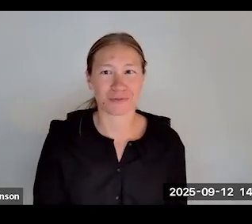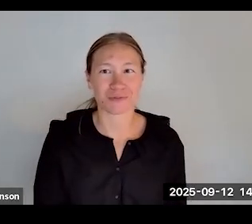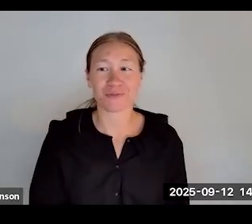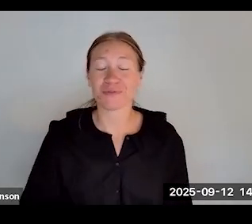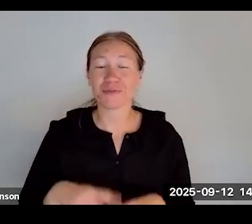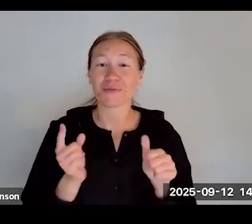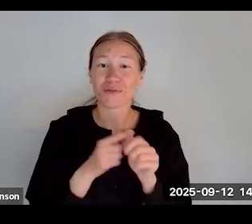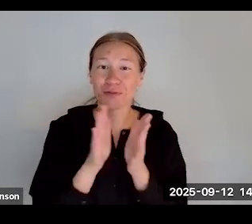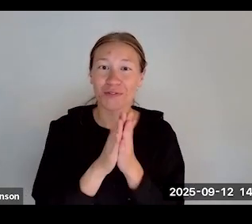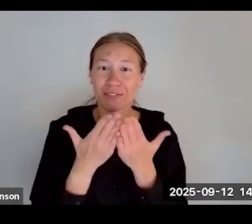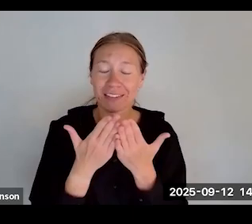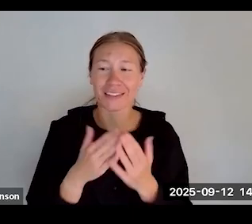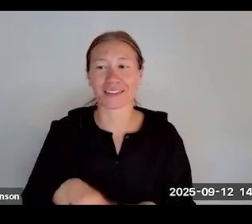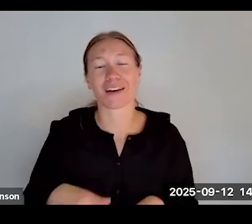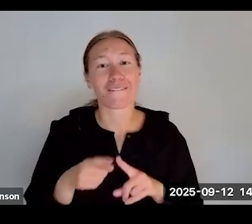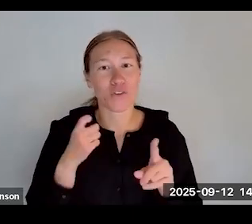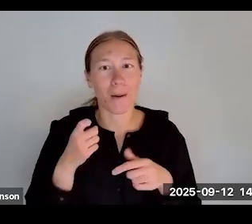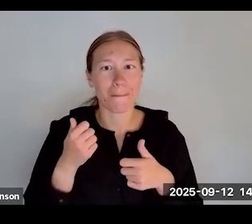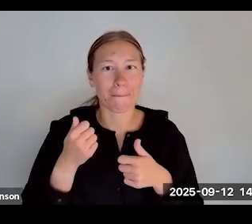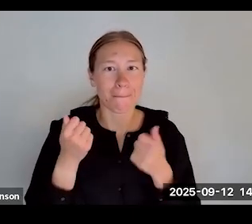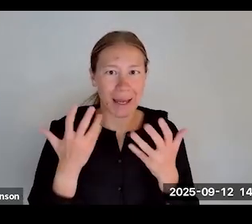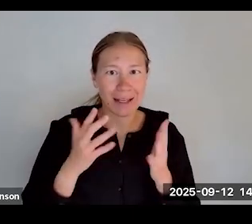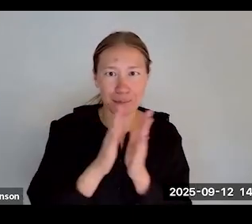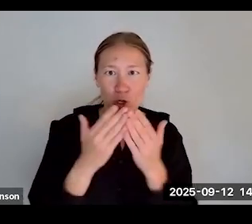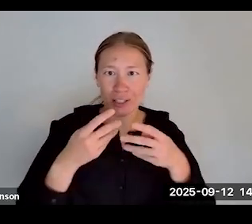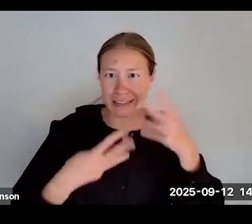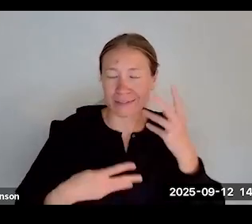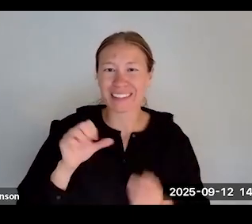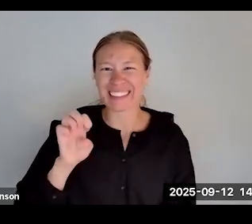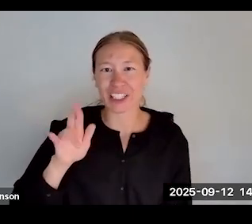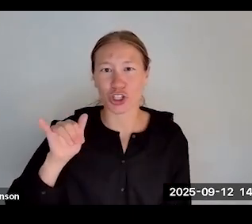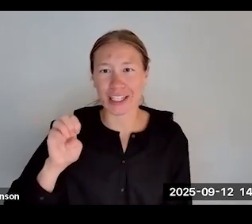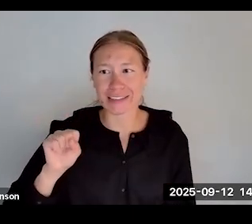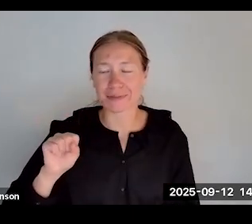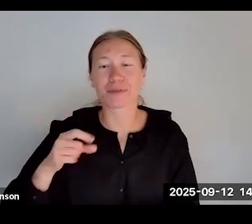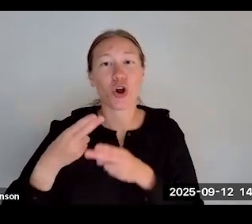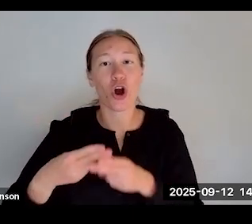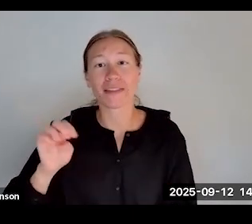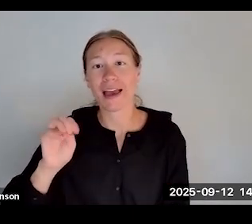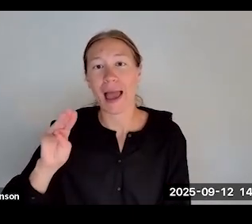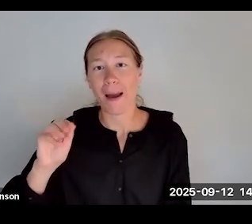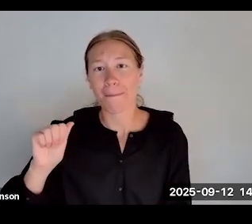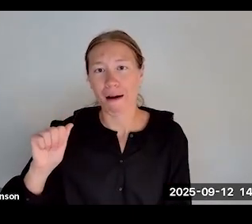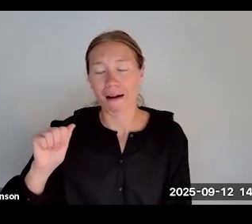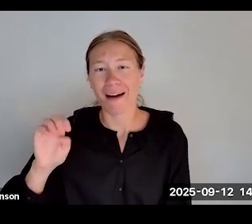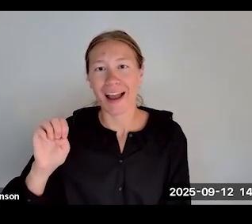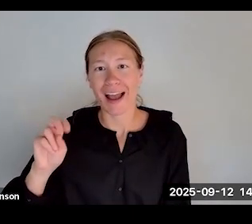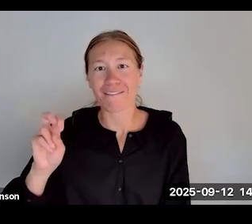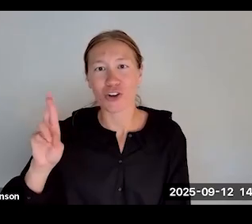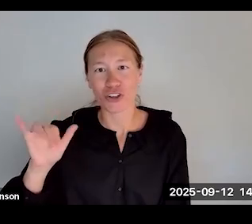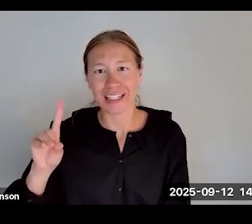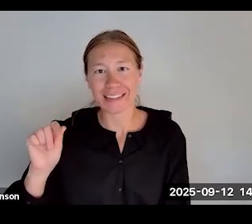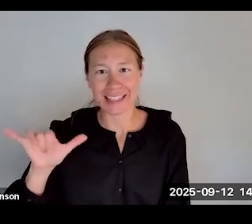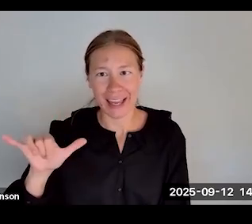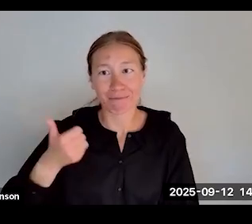This first book is an example from a series called Emma Every Day by C.L. Reed. C.L. Reed